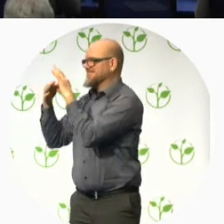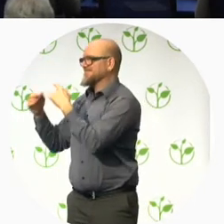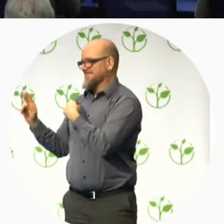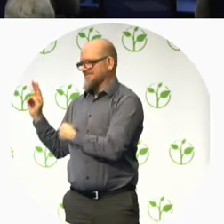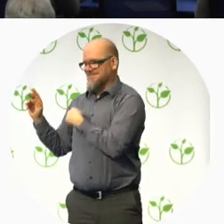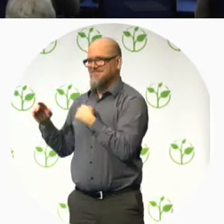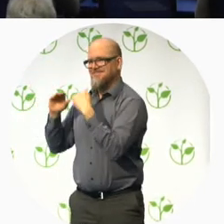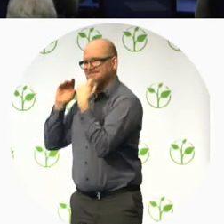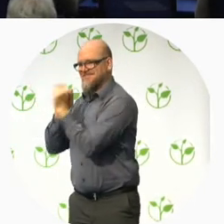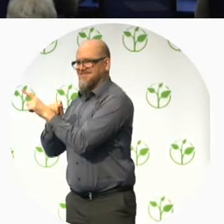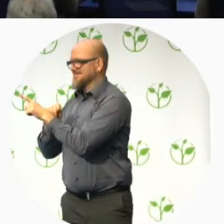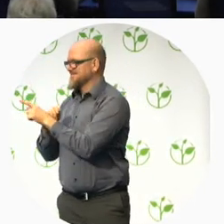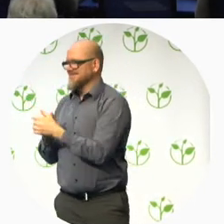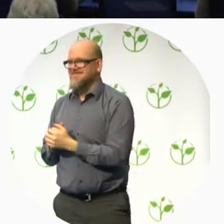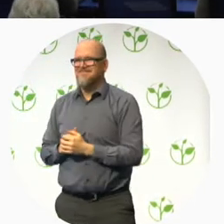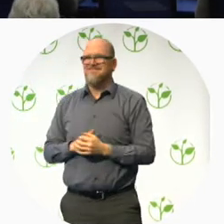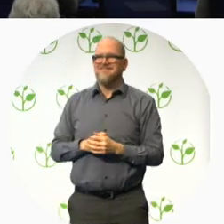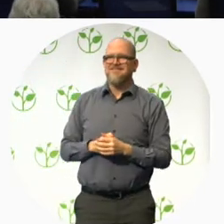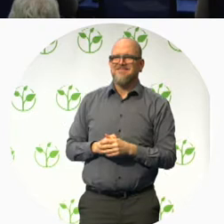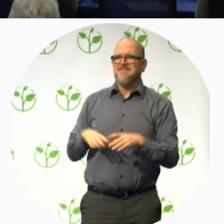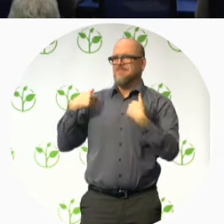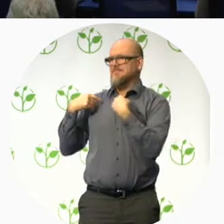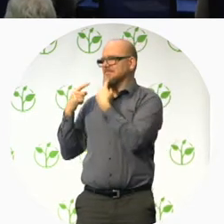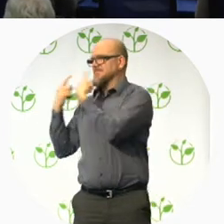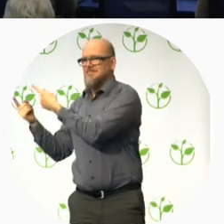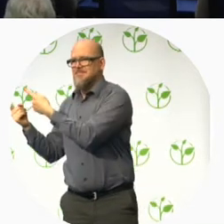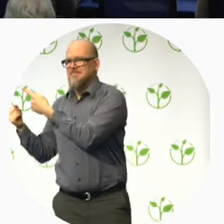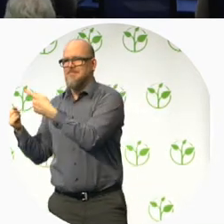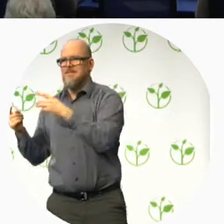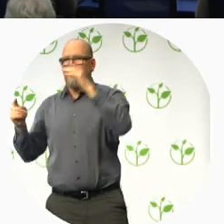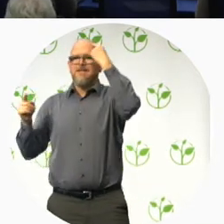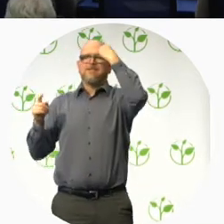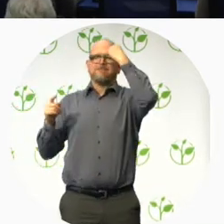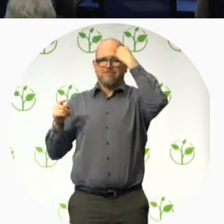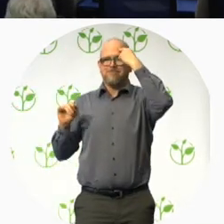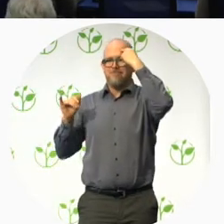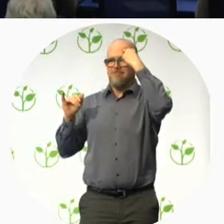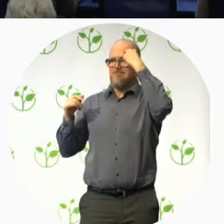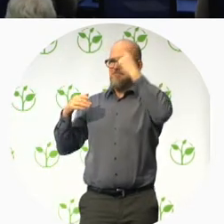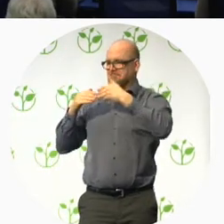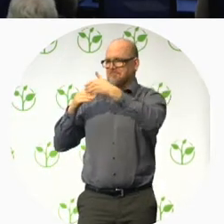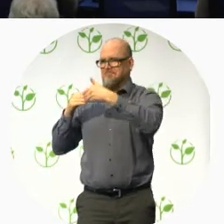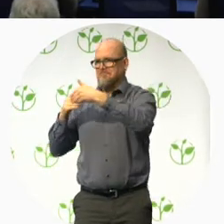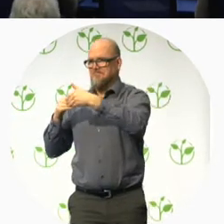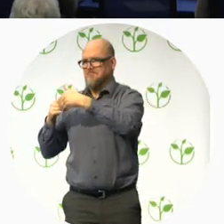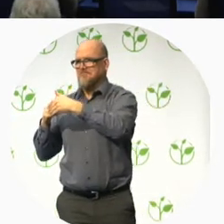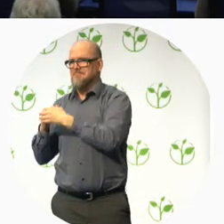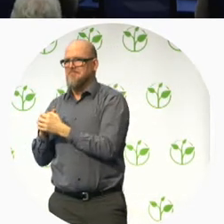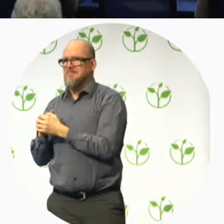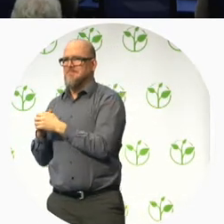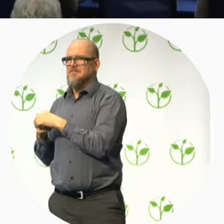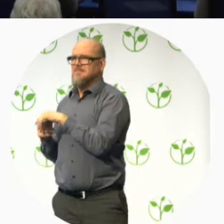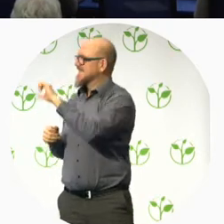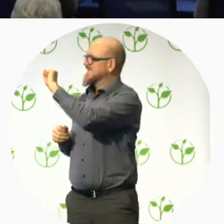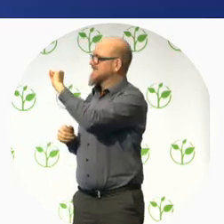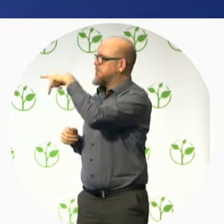Laura, and sure. And would you like to add? I just wanted to say that I'm going to blame spam filters